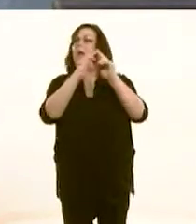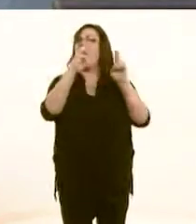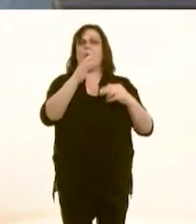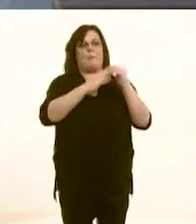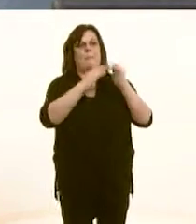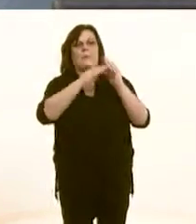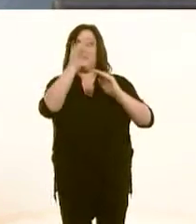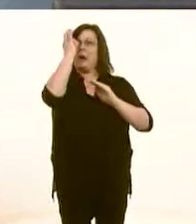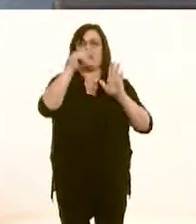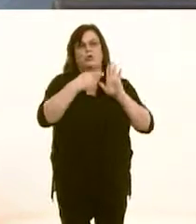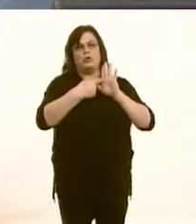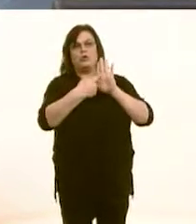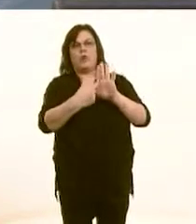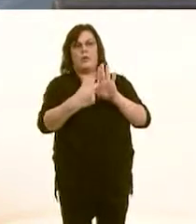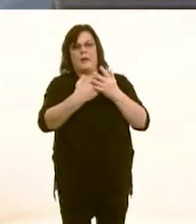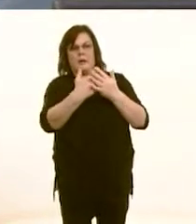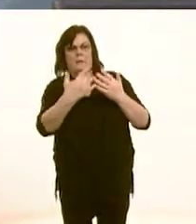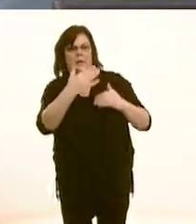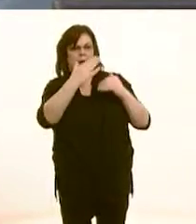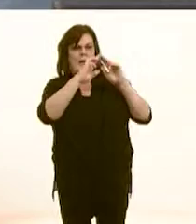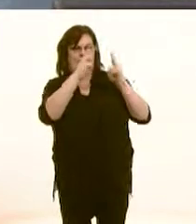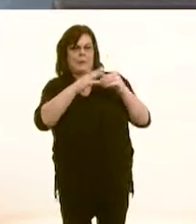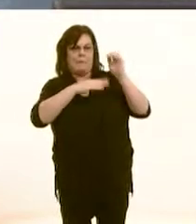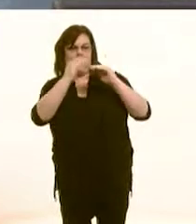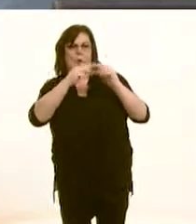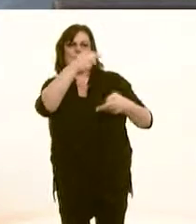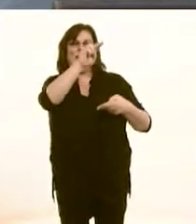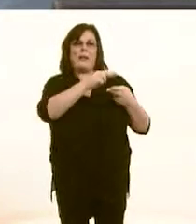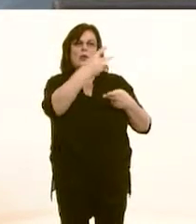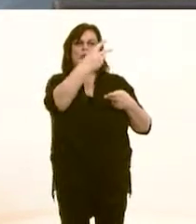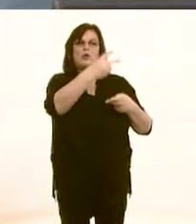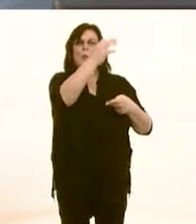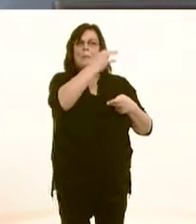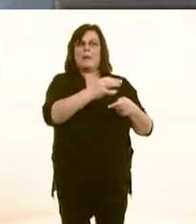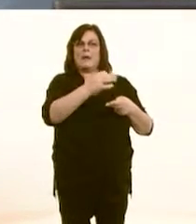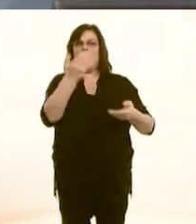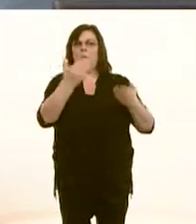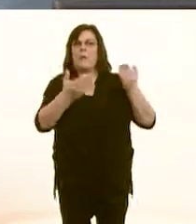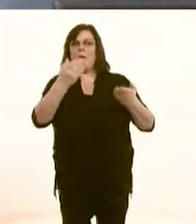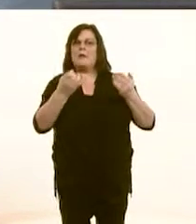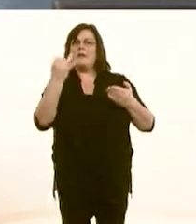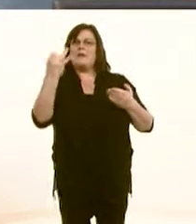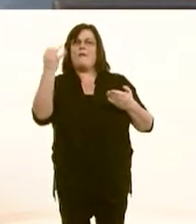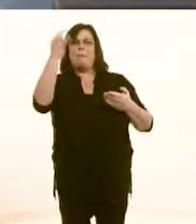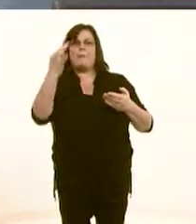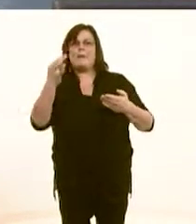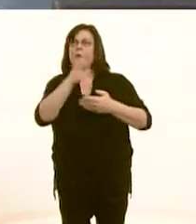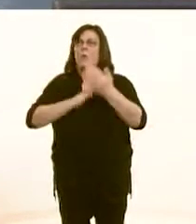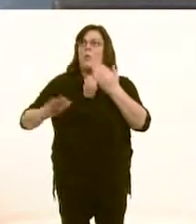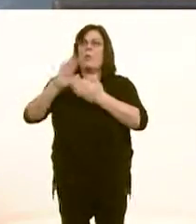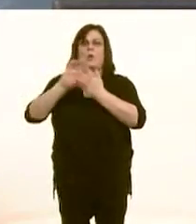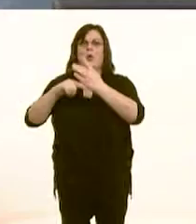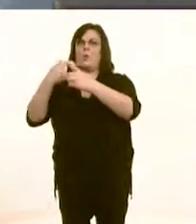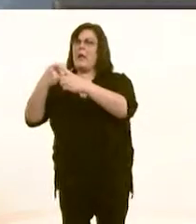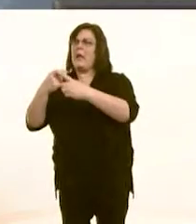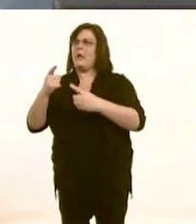homes registered in Wales fell last year by 2% compared to a 7% increase across the rest of the UK.